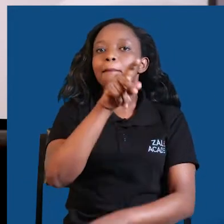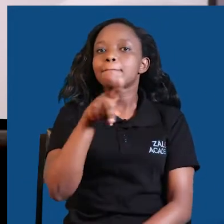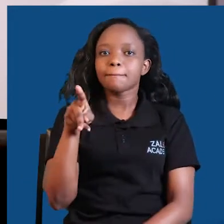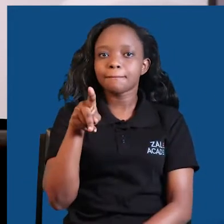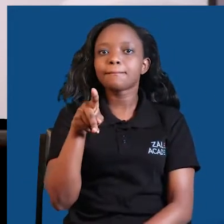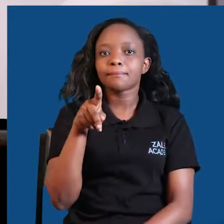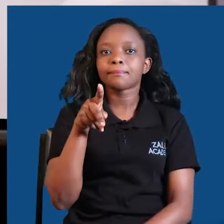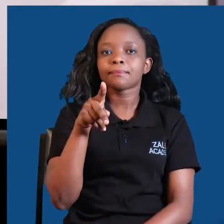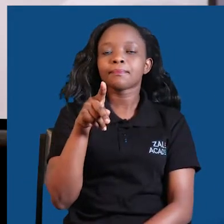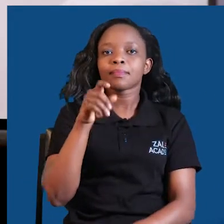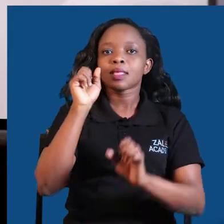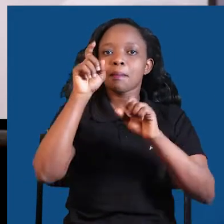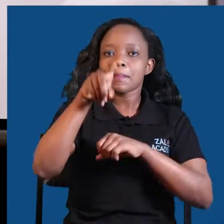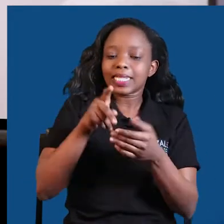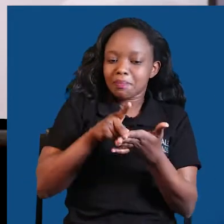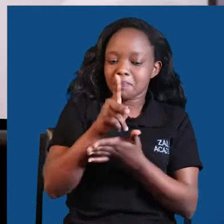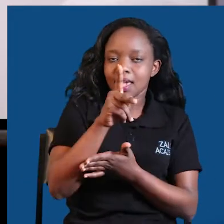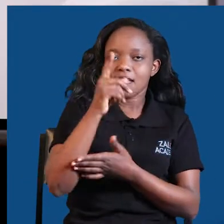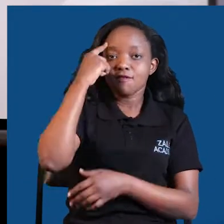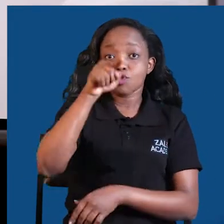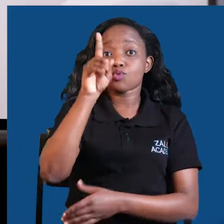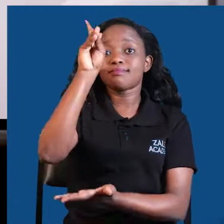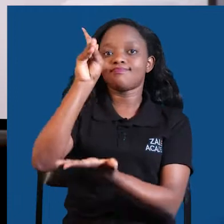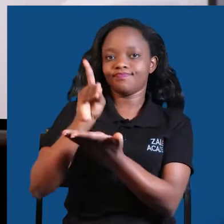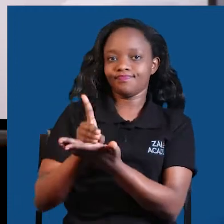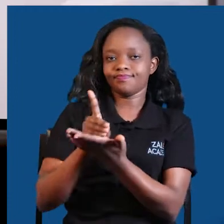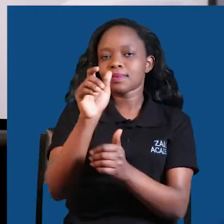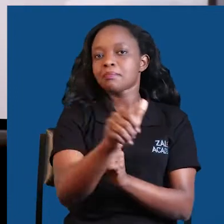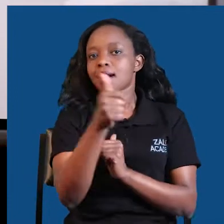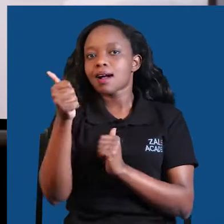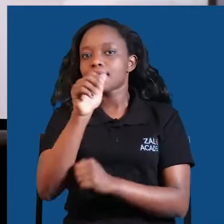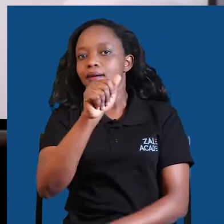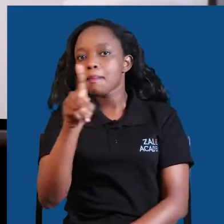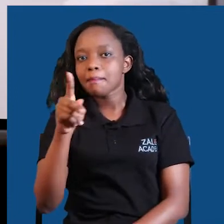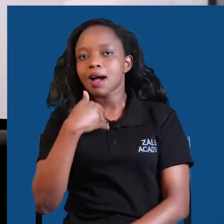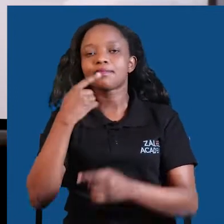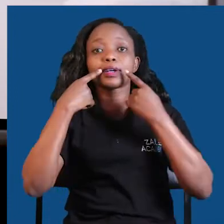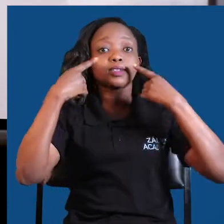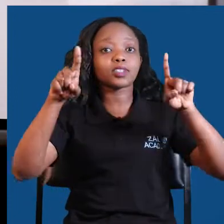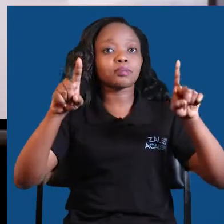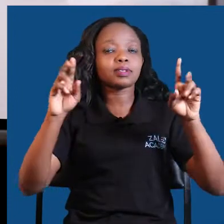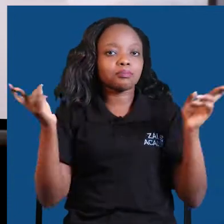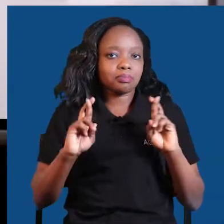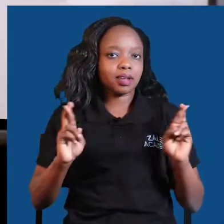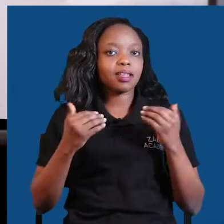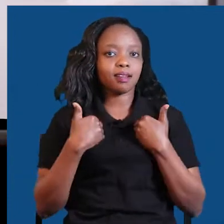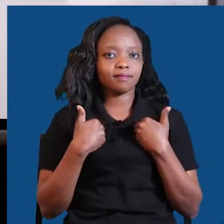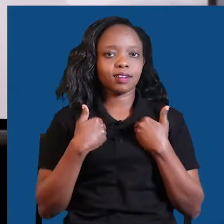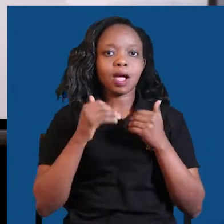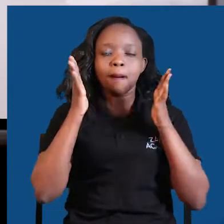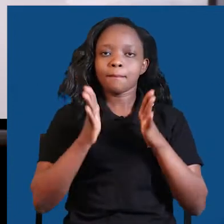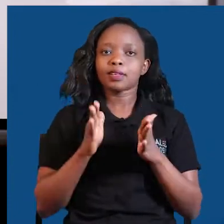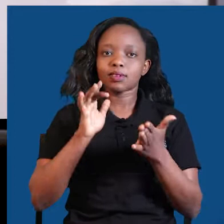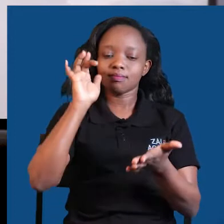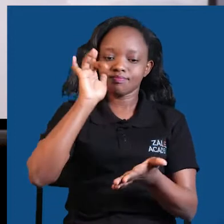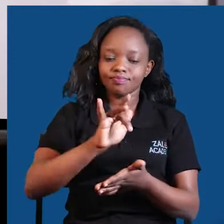some apps are premium, that is you have to pay to download it. Other applications have advertisements inside, so